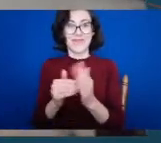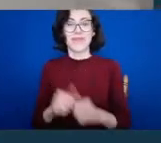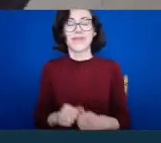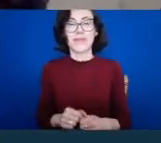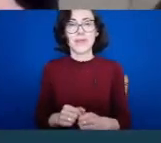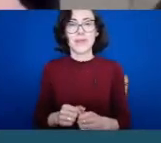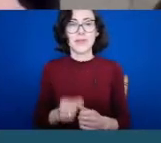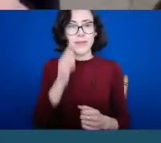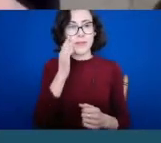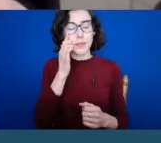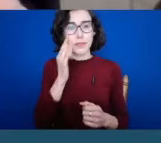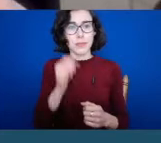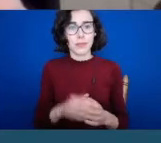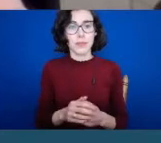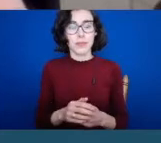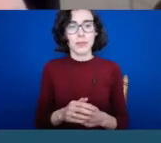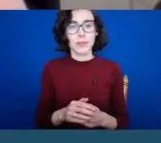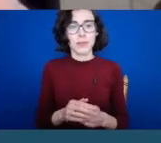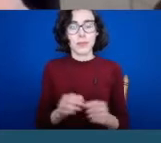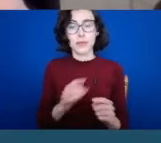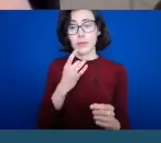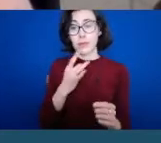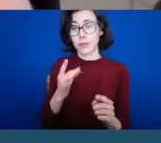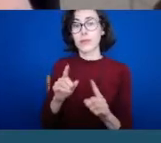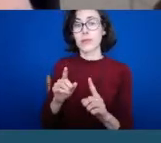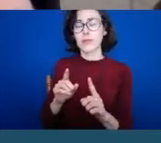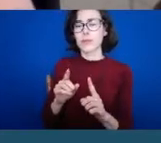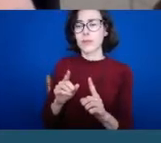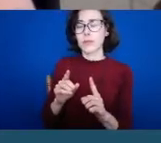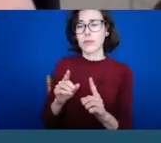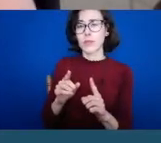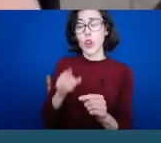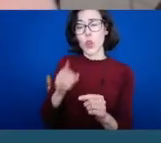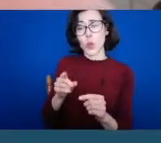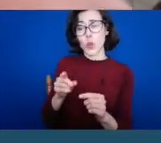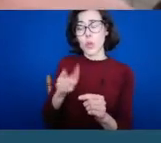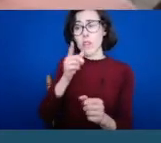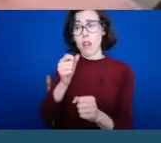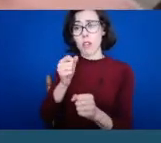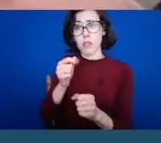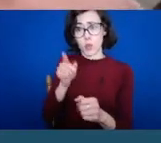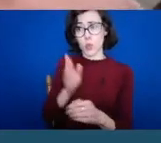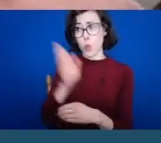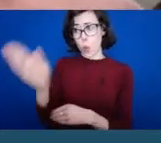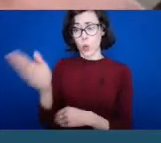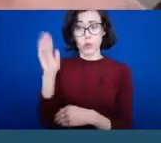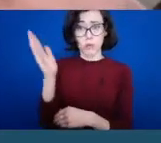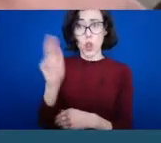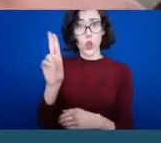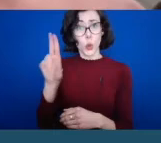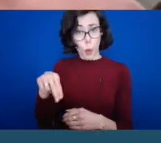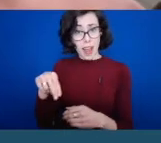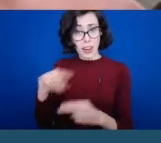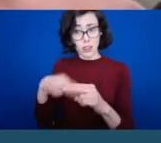Is it really bad that Joanne just tells us about how she spoke at the United Nations and has made all these changes, and all I can think about are